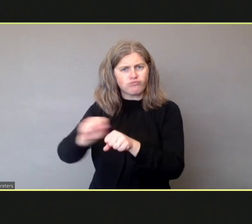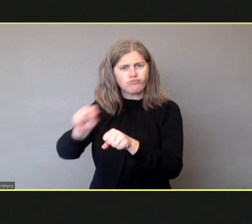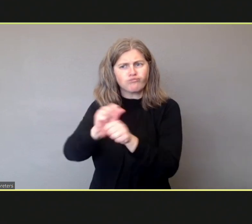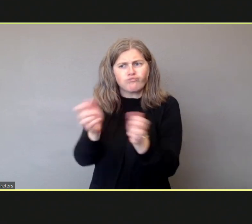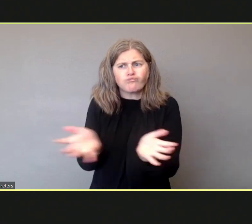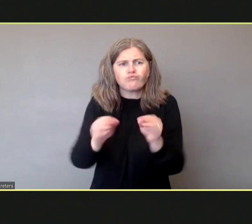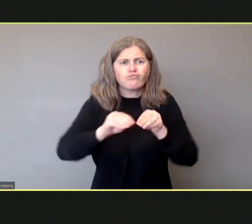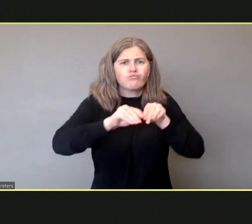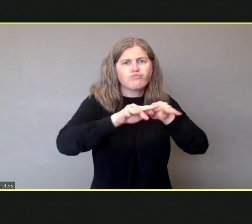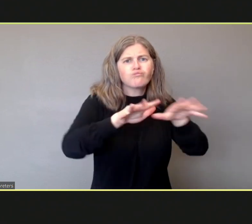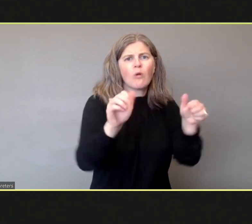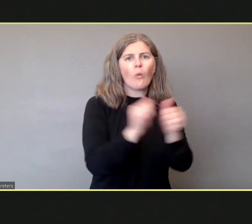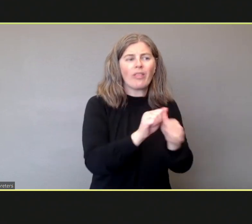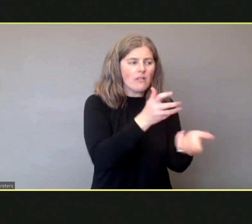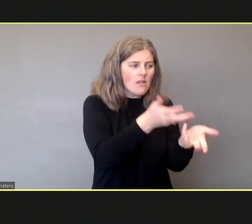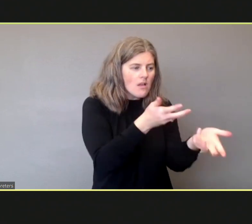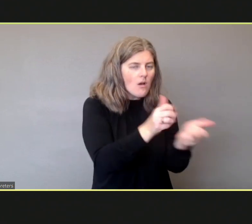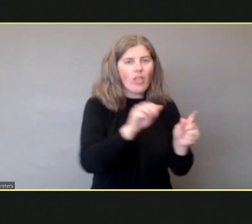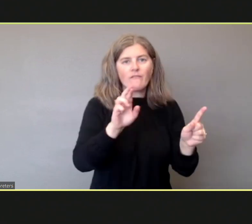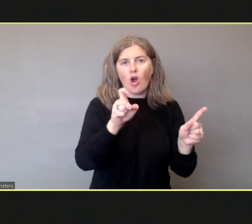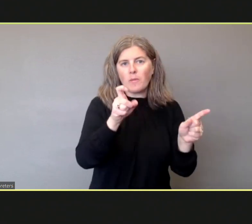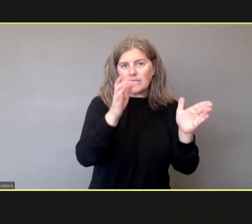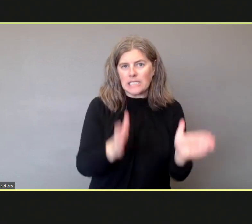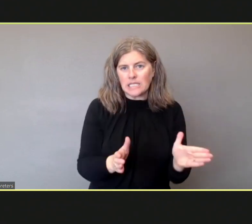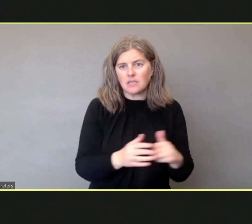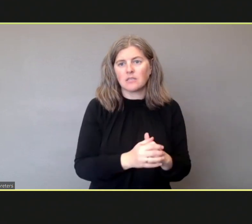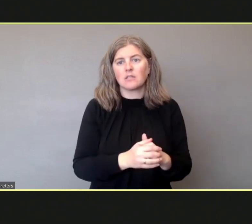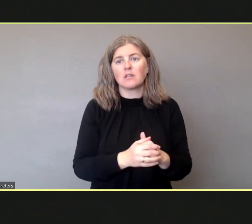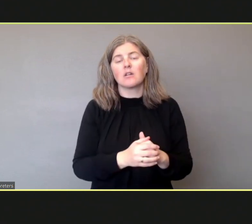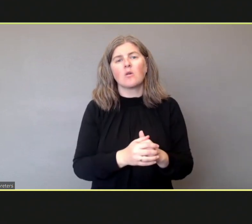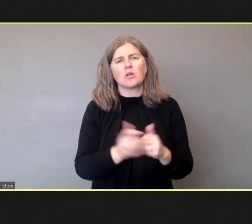and work with pharmacists. And we're also working on interfaces to